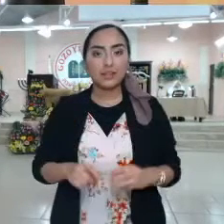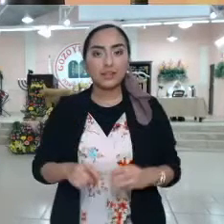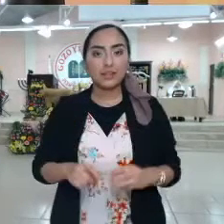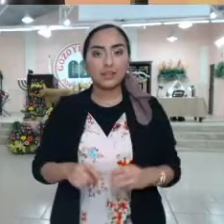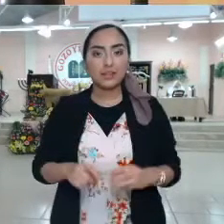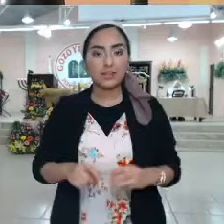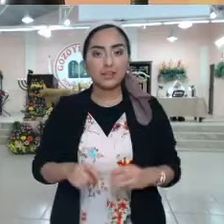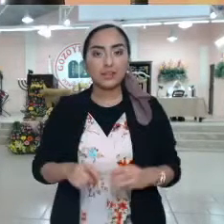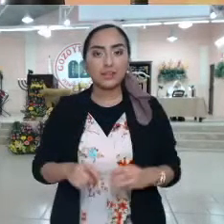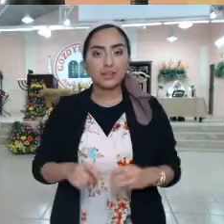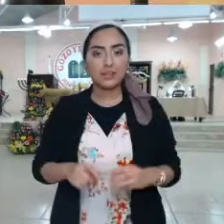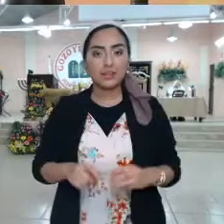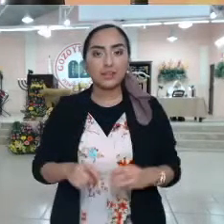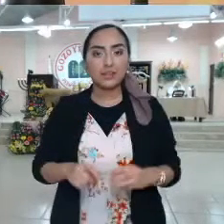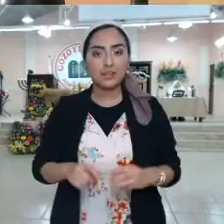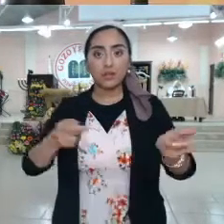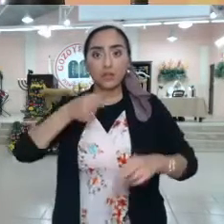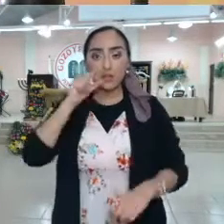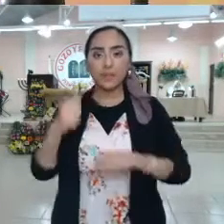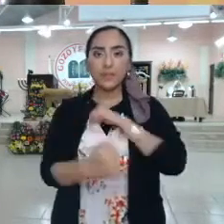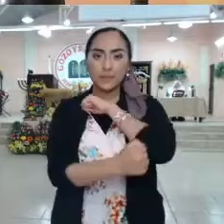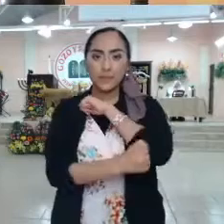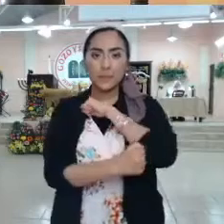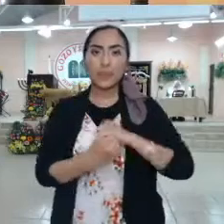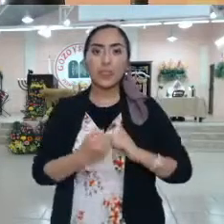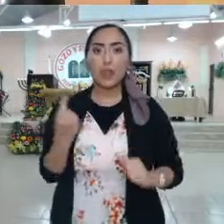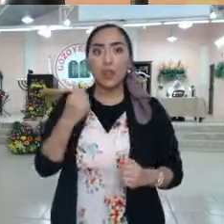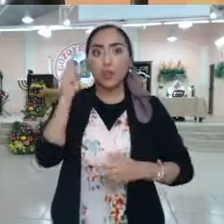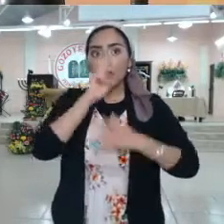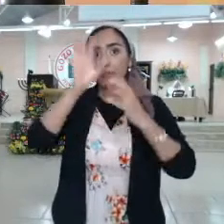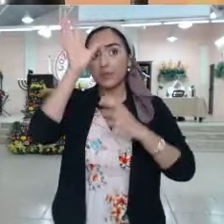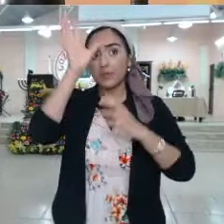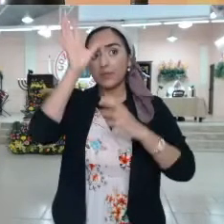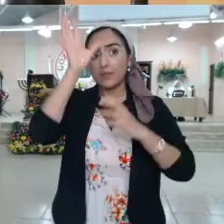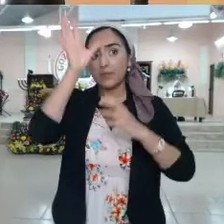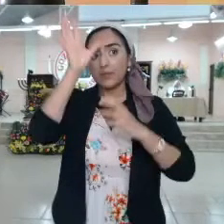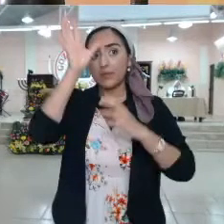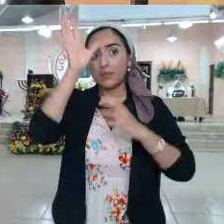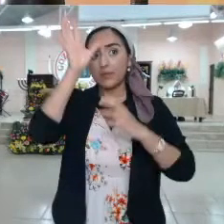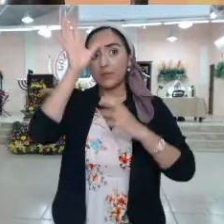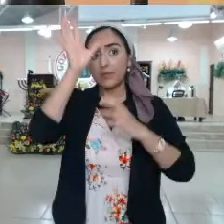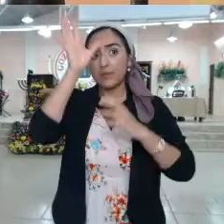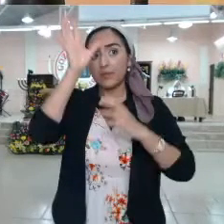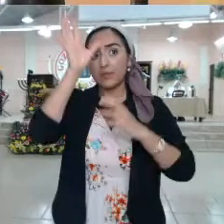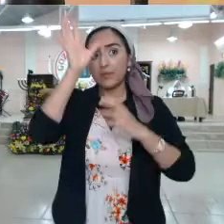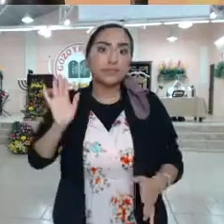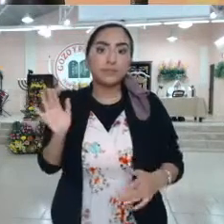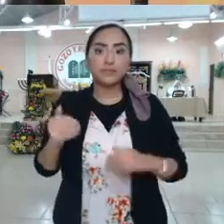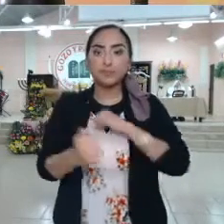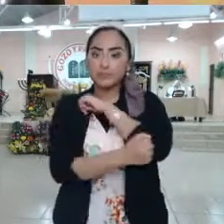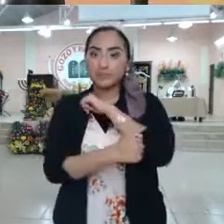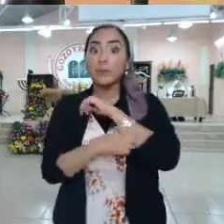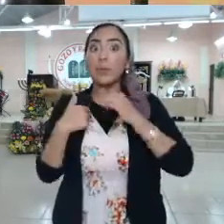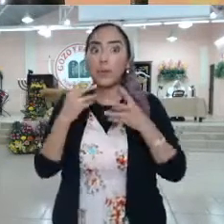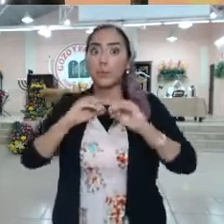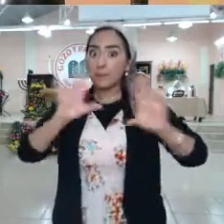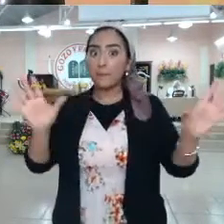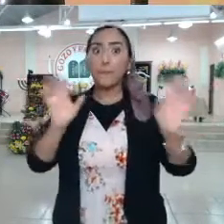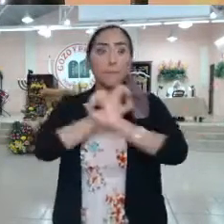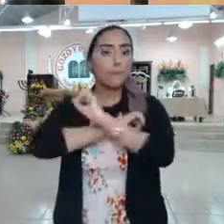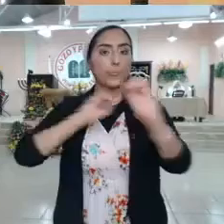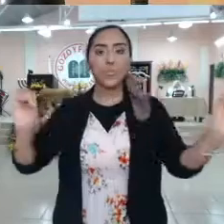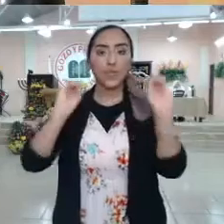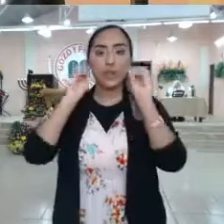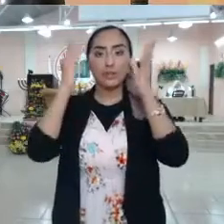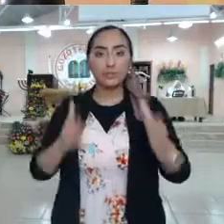arréglenlas. fix them. Ya tomaste de pesa. You took a Pesach. Solamente el Eterno sabe Only the Eternal Father cómo tomó knows de pesa. the Y way quiero you hacer una took aclaración. a Pesach. And Ningún I want